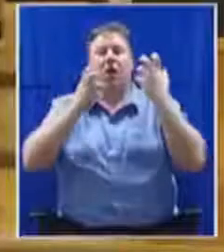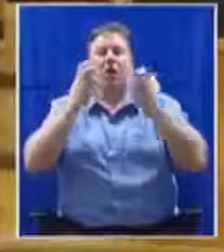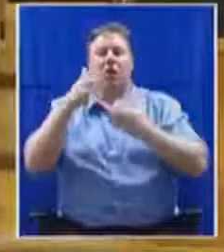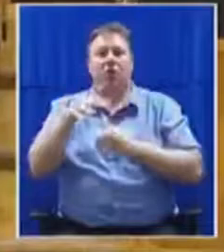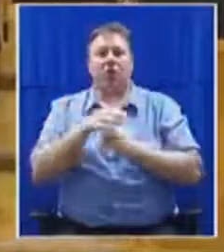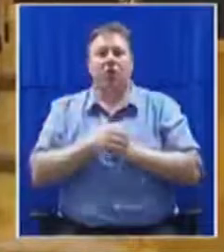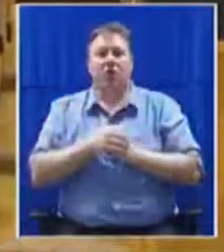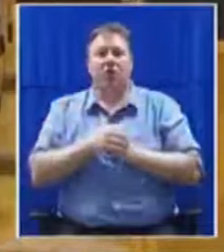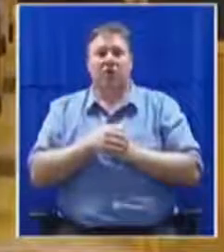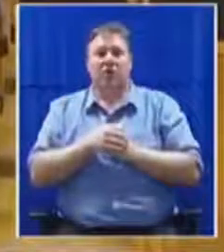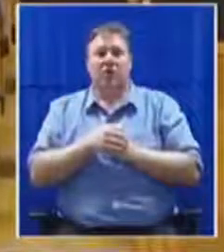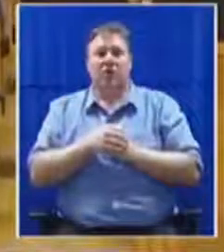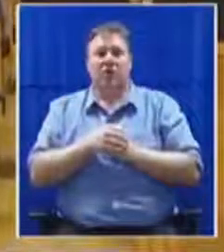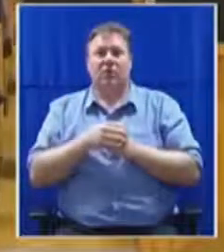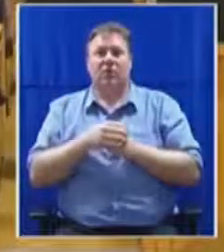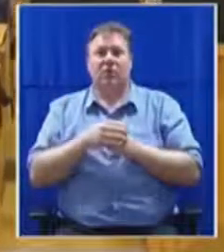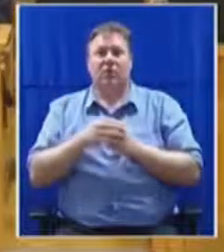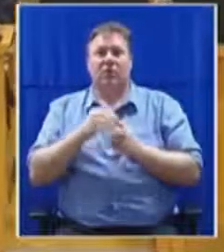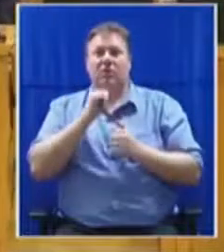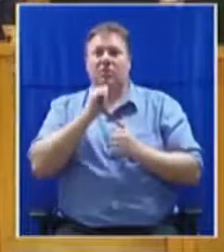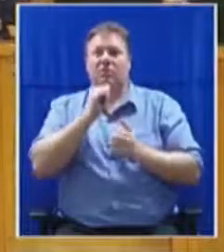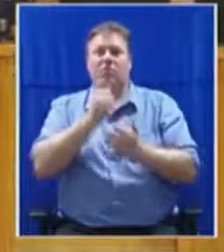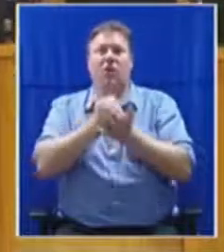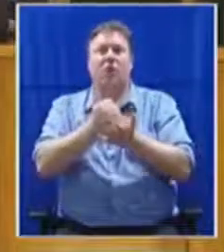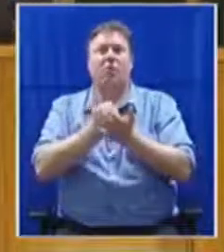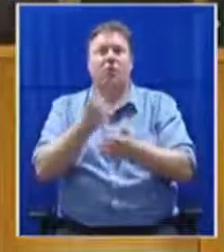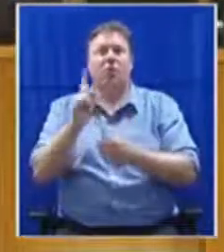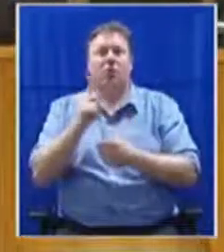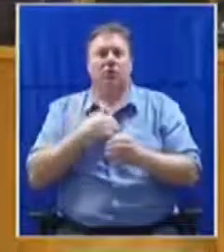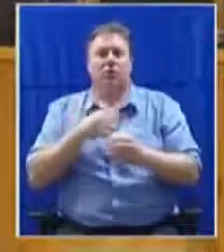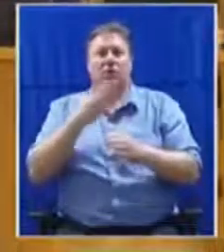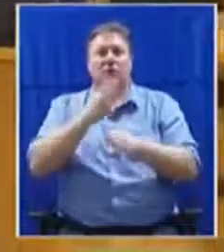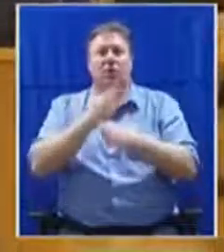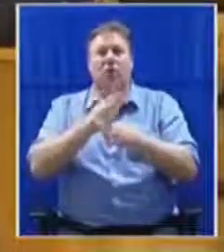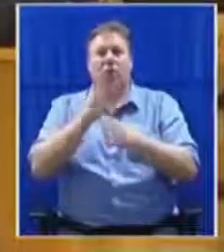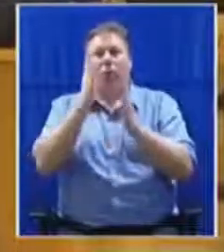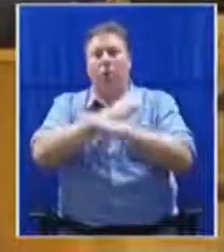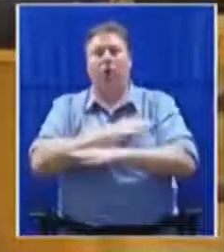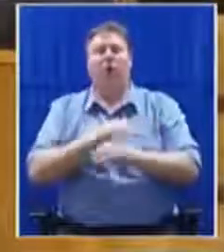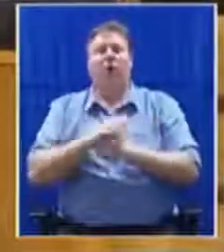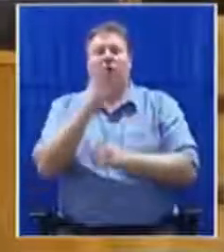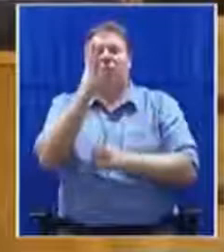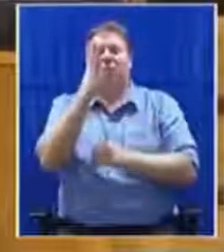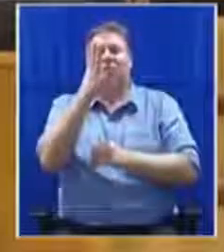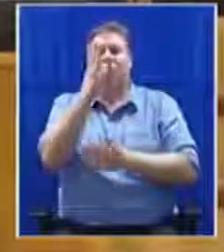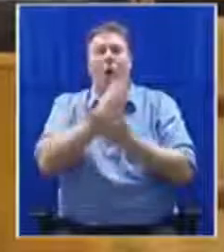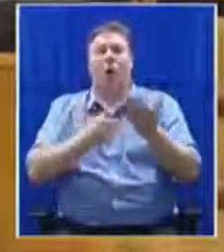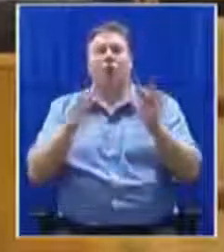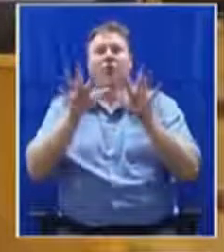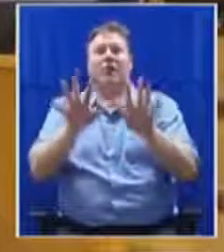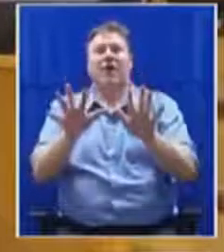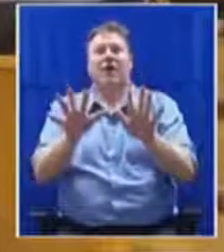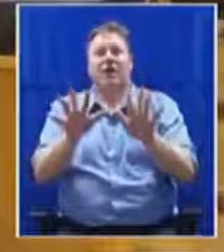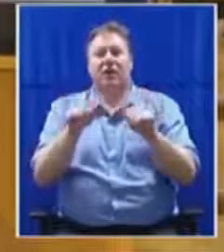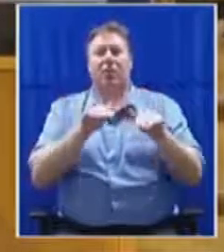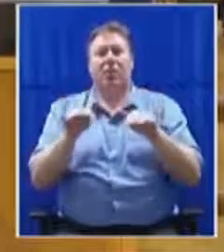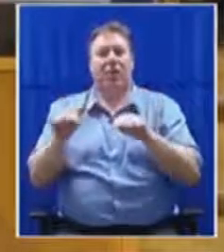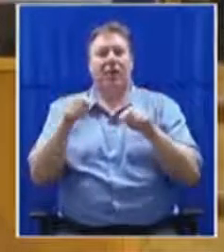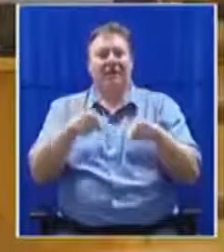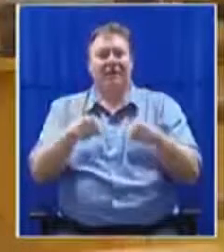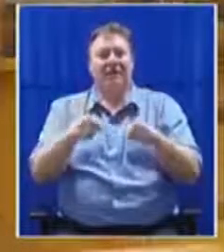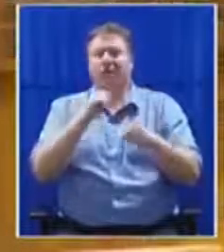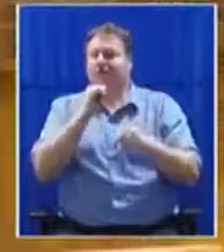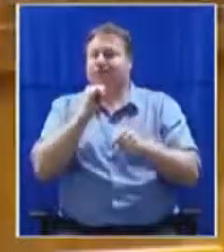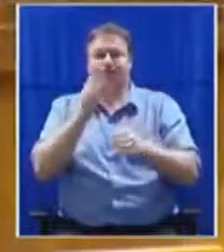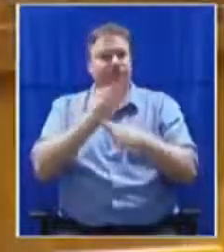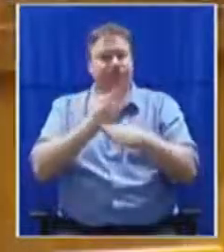of unemployment looms over our nation. Almost 4 out of 10 of our citizens are unemployed. How did we